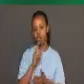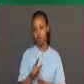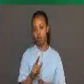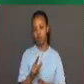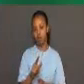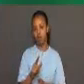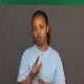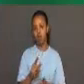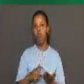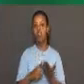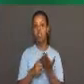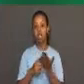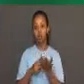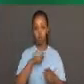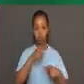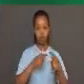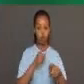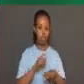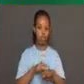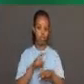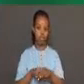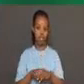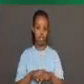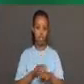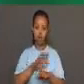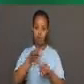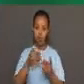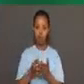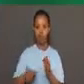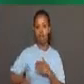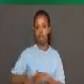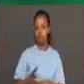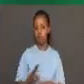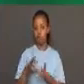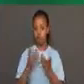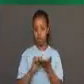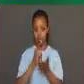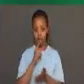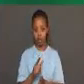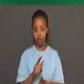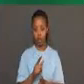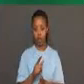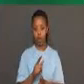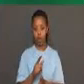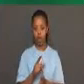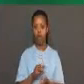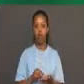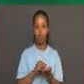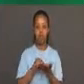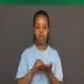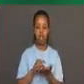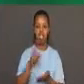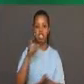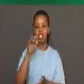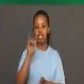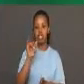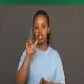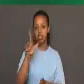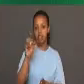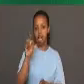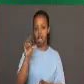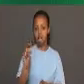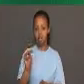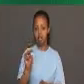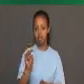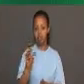During the transport process throughout the plant, minerals exit the xylem and